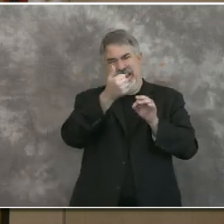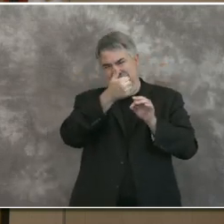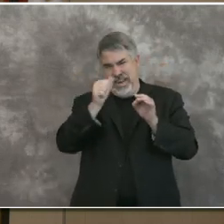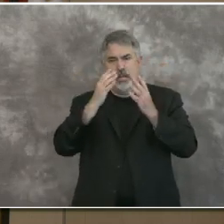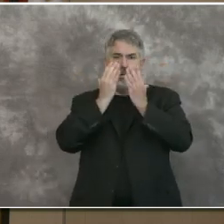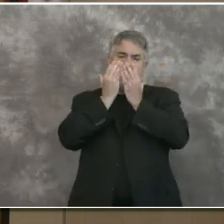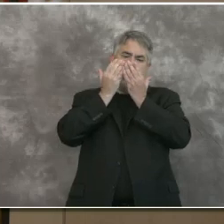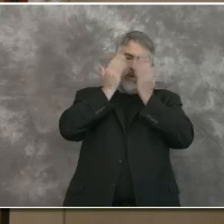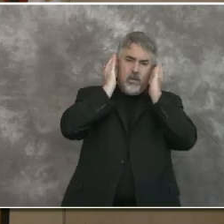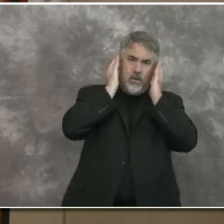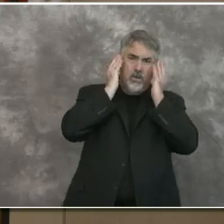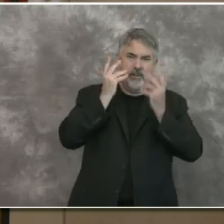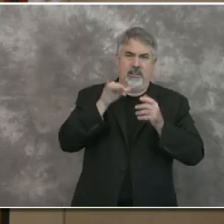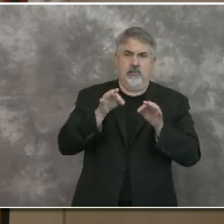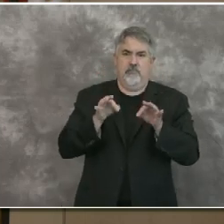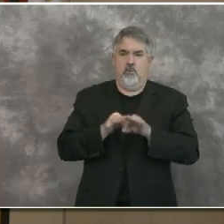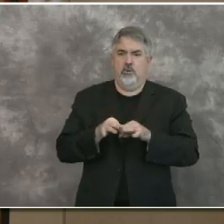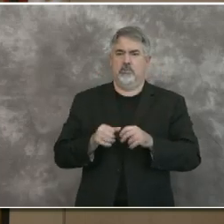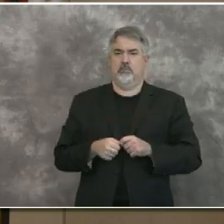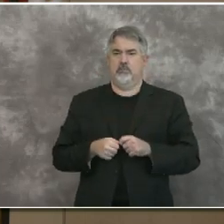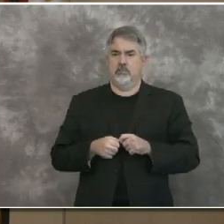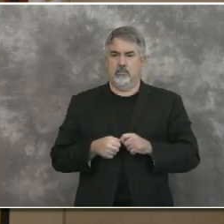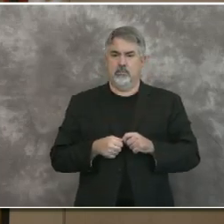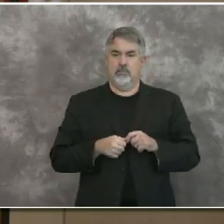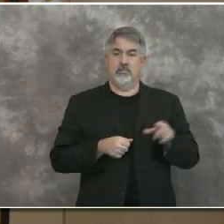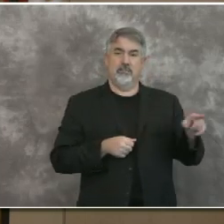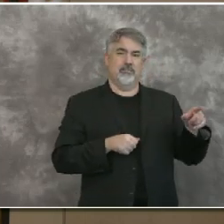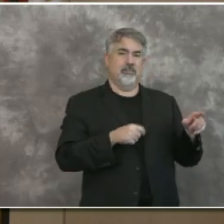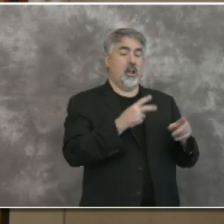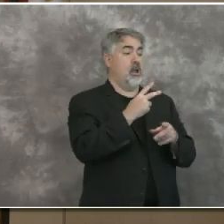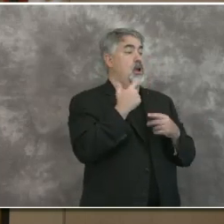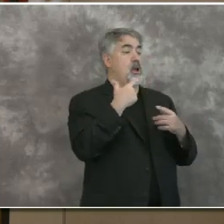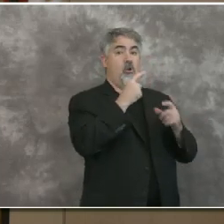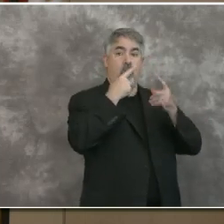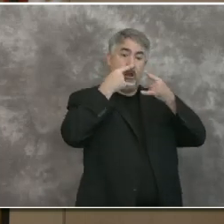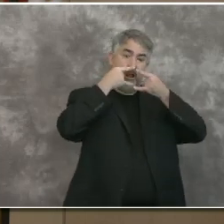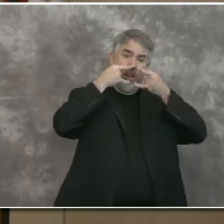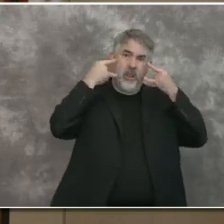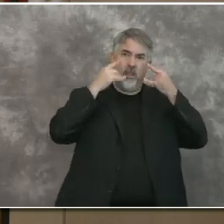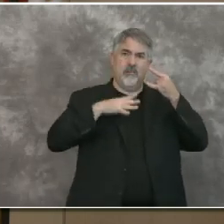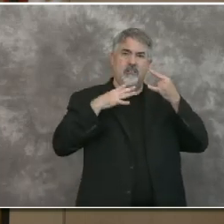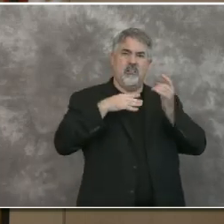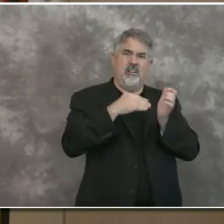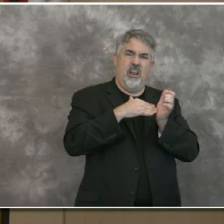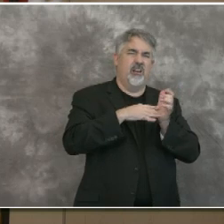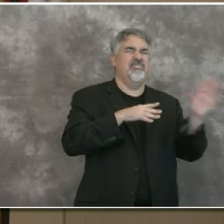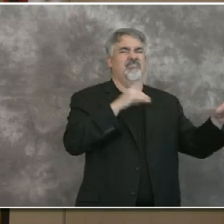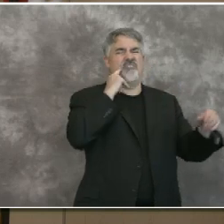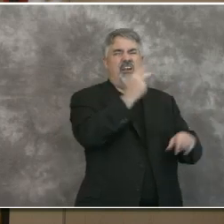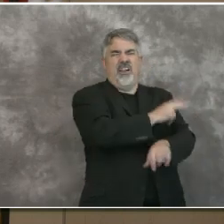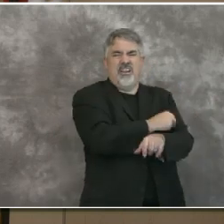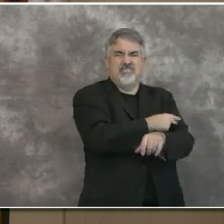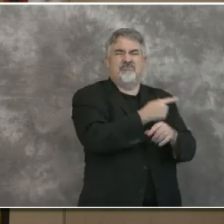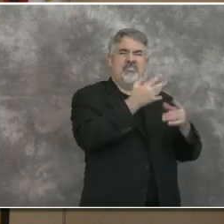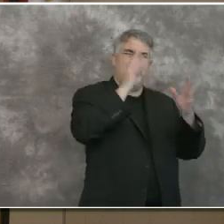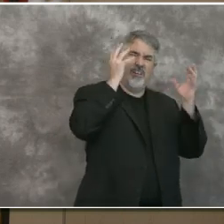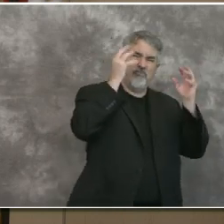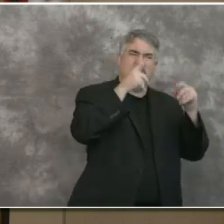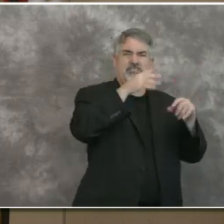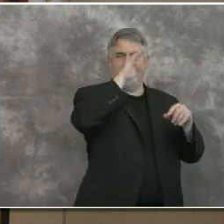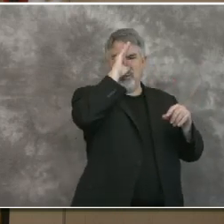healthcare providers. And Dr. Wooten, I have a question from Paul Sisson. Is the positive test rate increasing